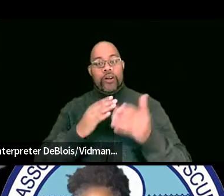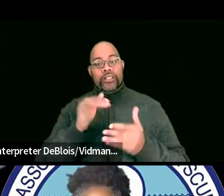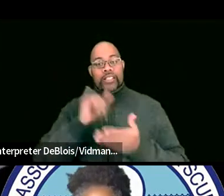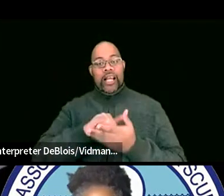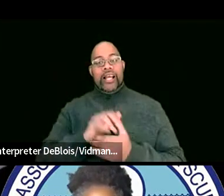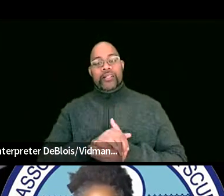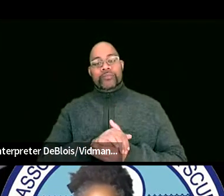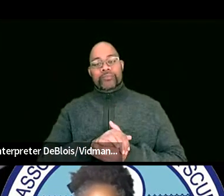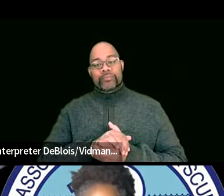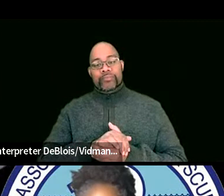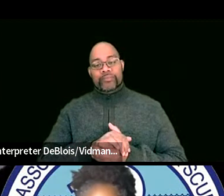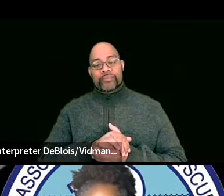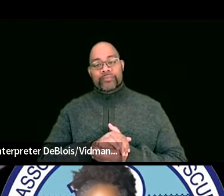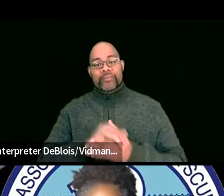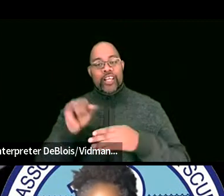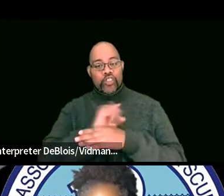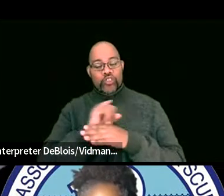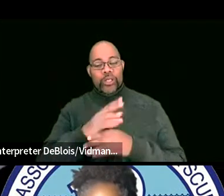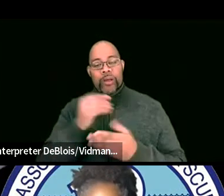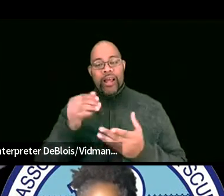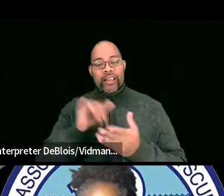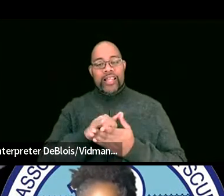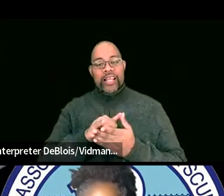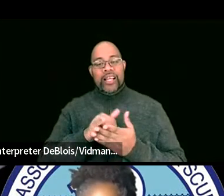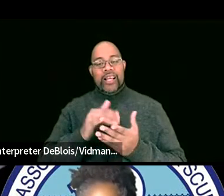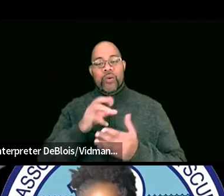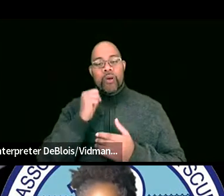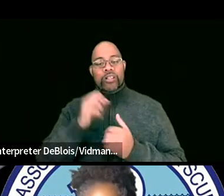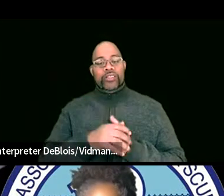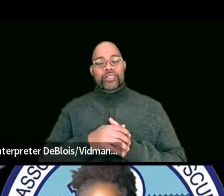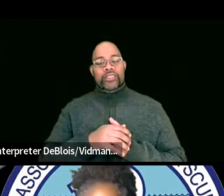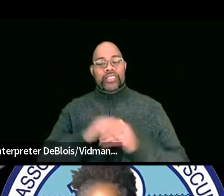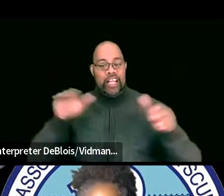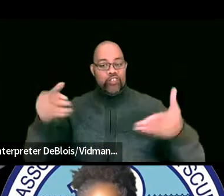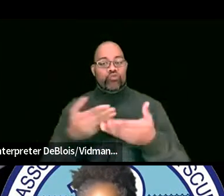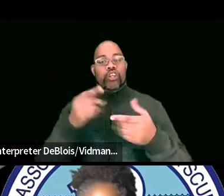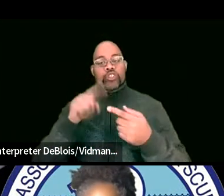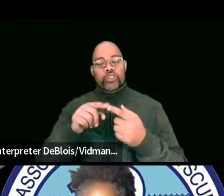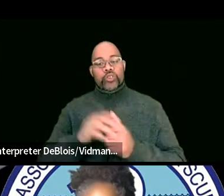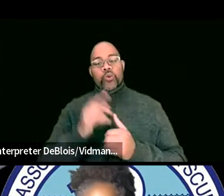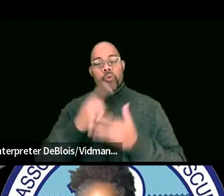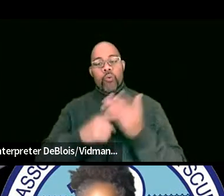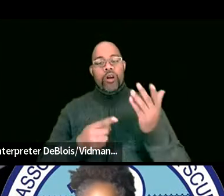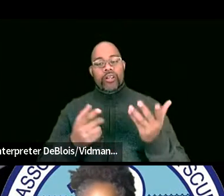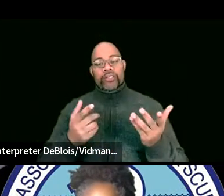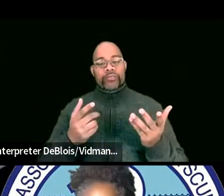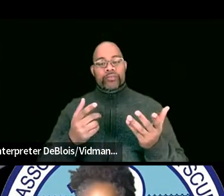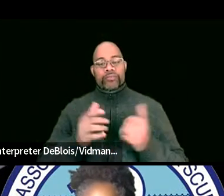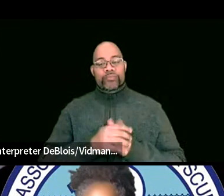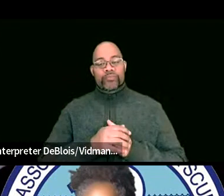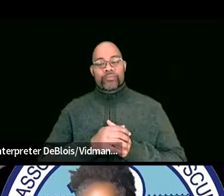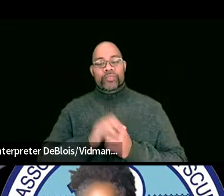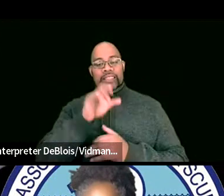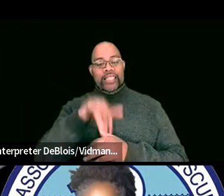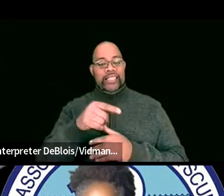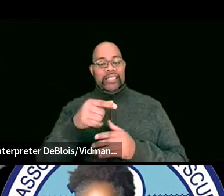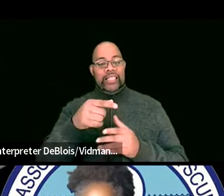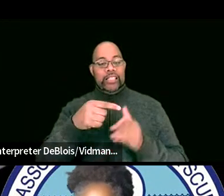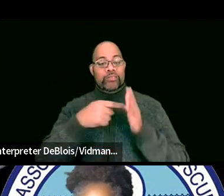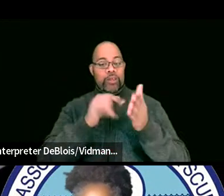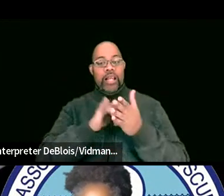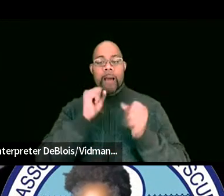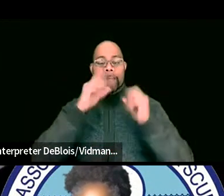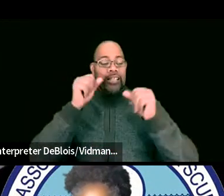that internship. And it was kind of the introduction into what, as Sidney rightly pointed out, this